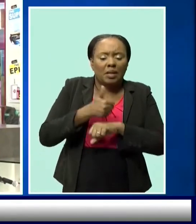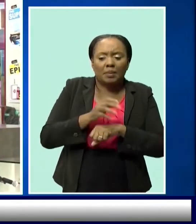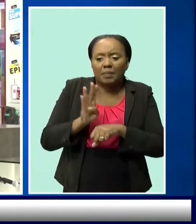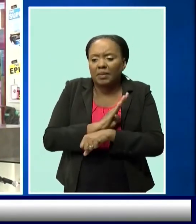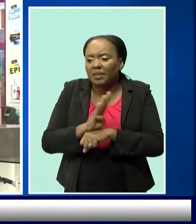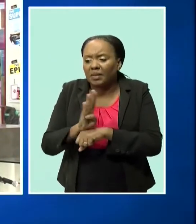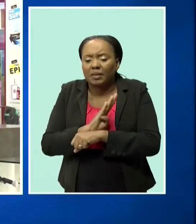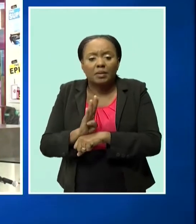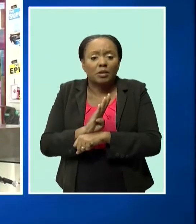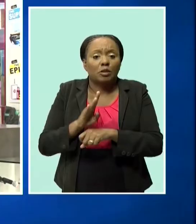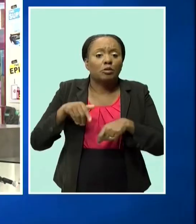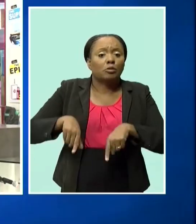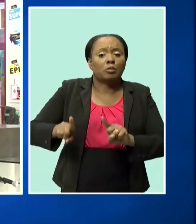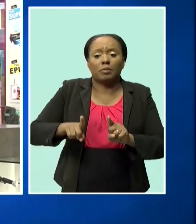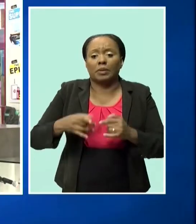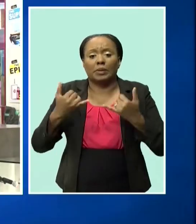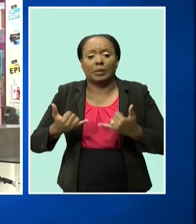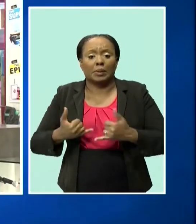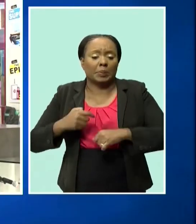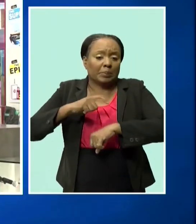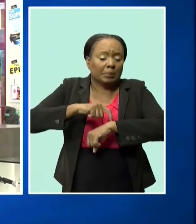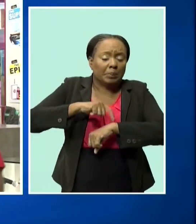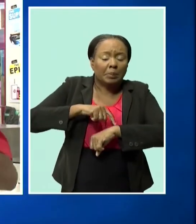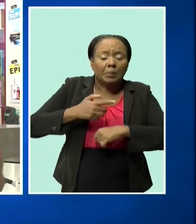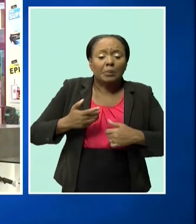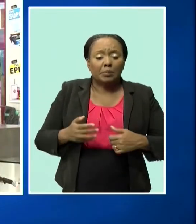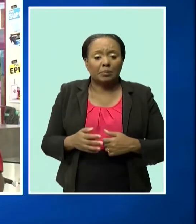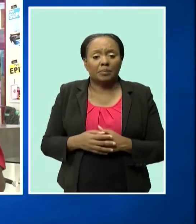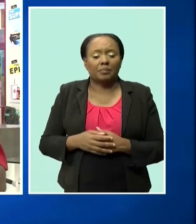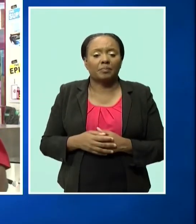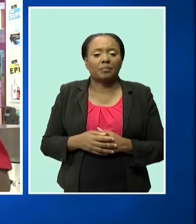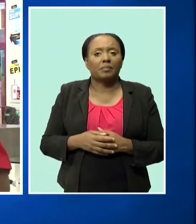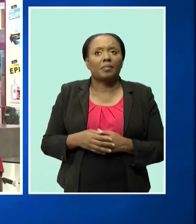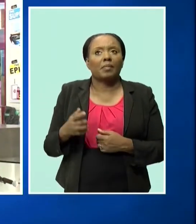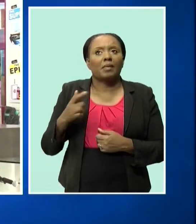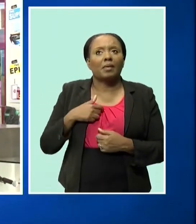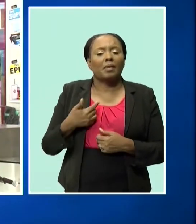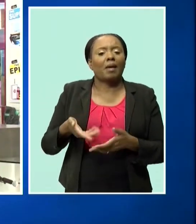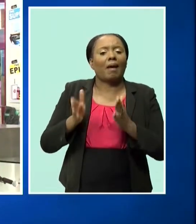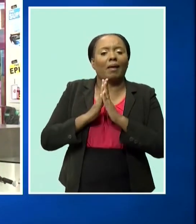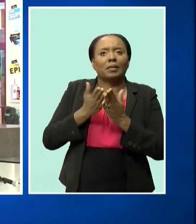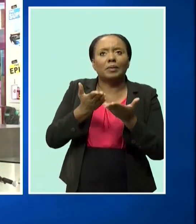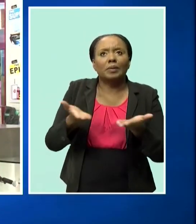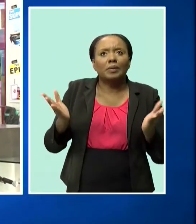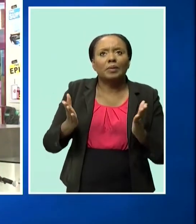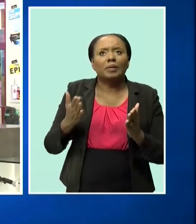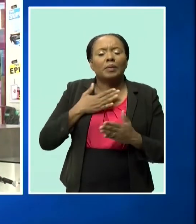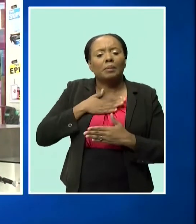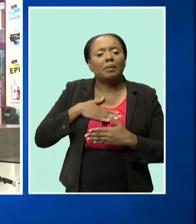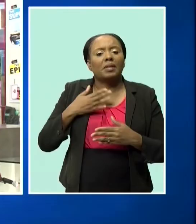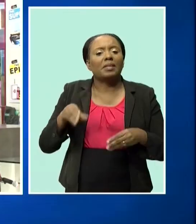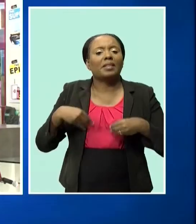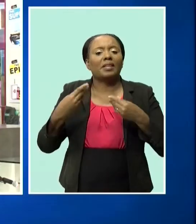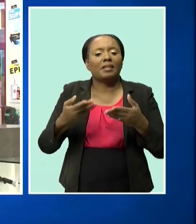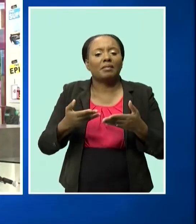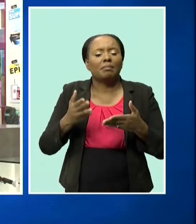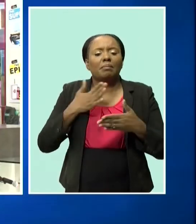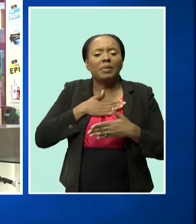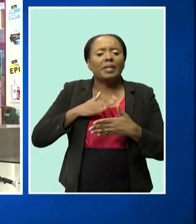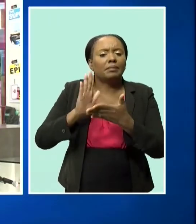in Barbados at this current time. And I invite you all to give all of them a round of